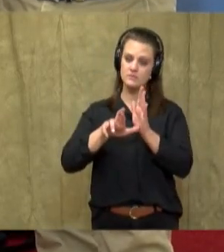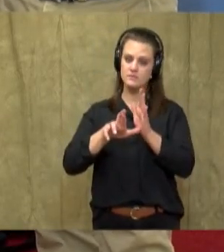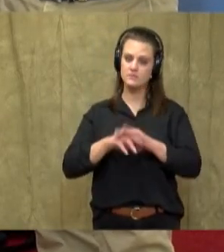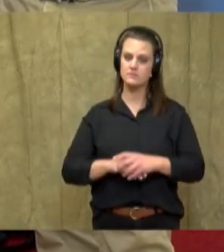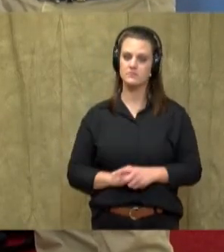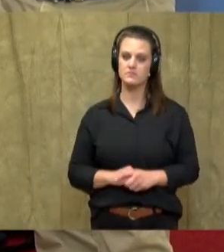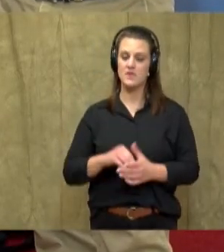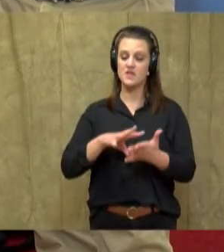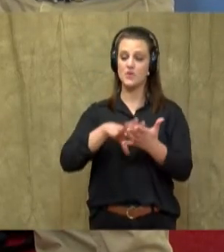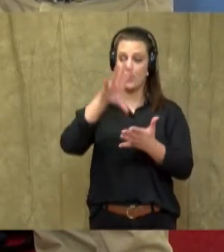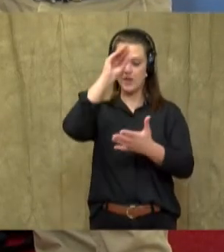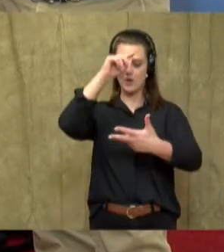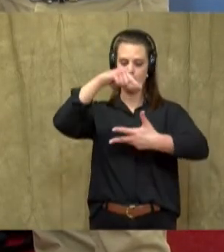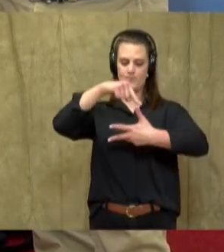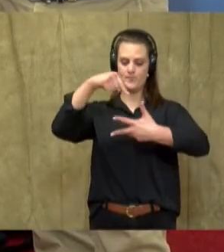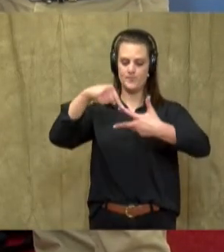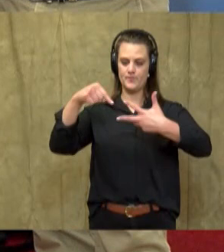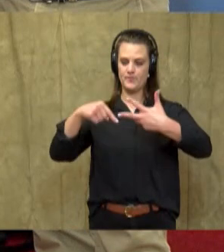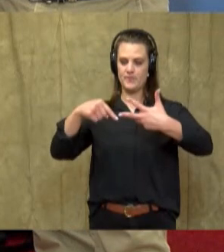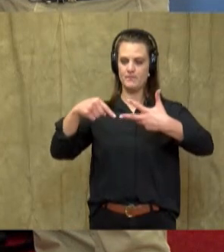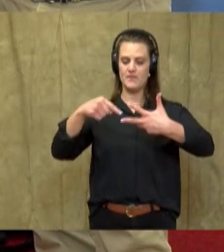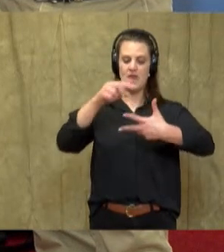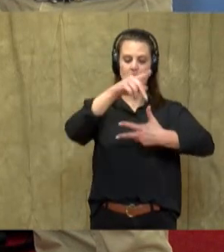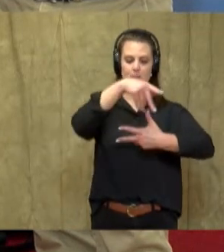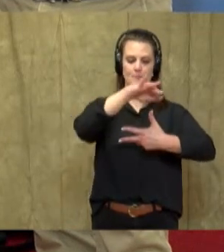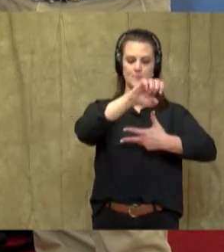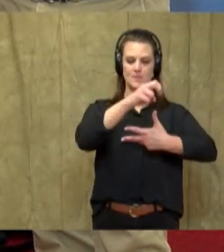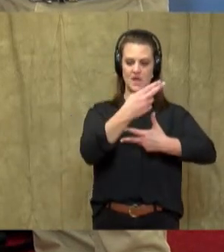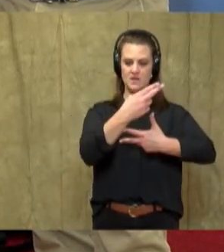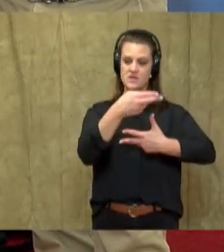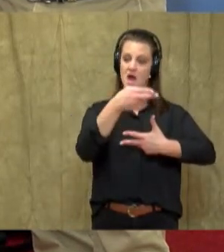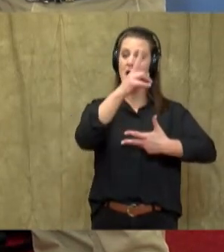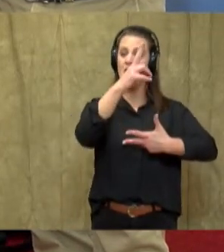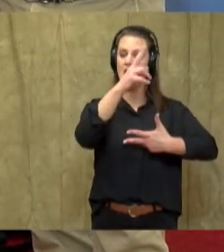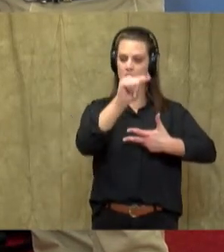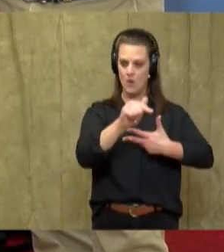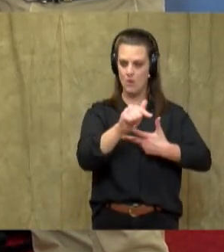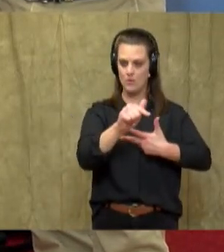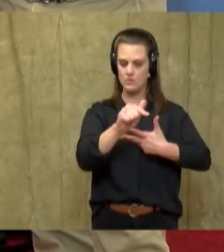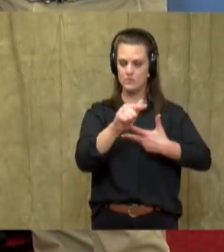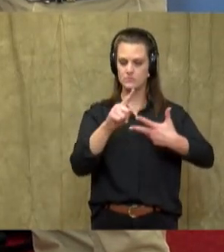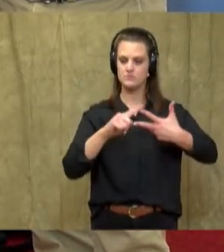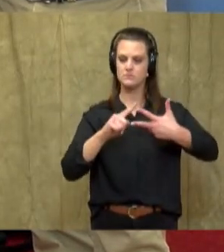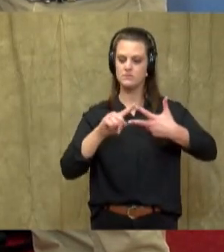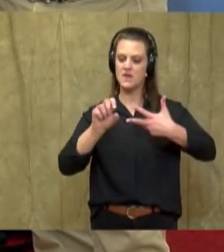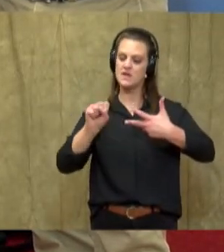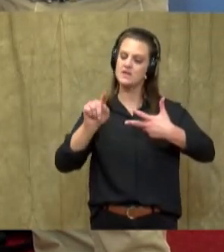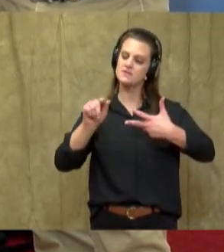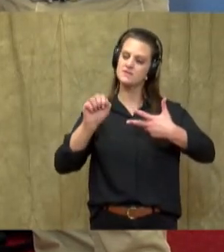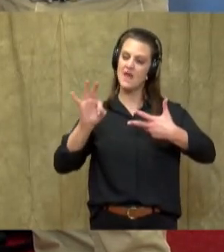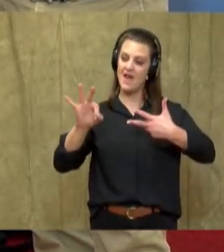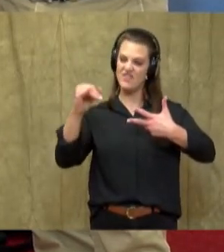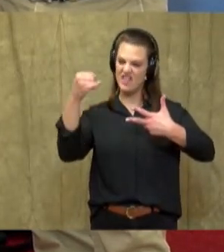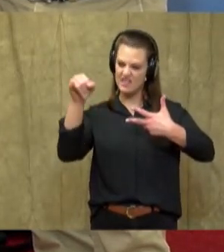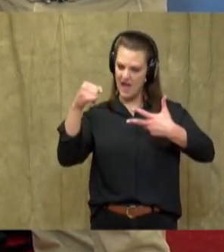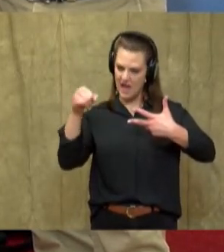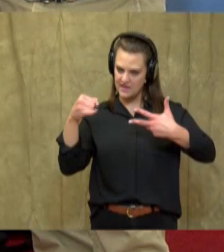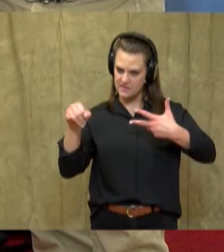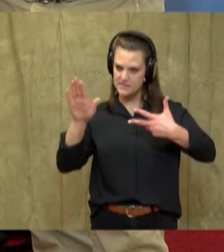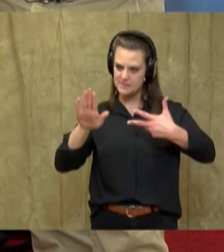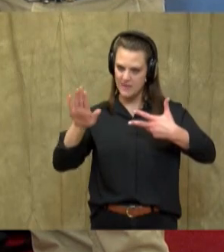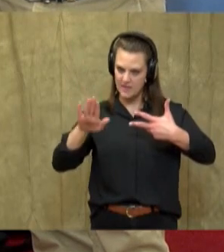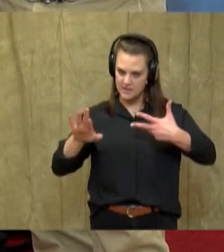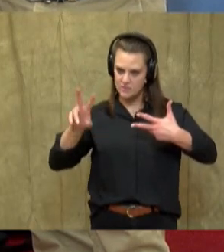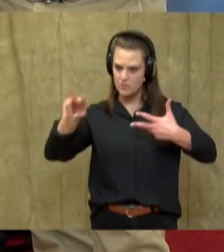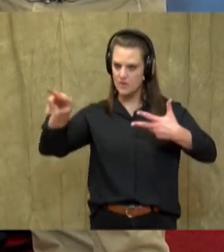today. We learned 3 musical definitions: pitch, how high or low a sound is; staff, the lines and spaces where